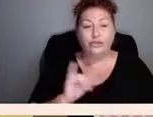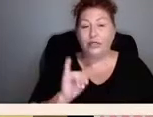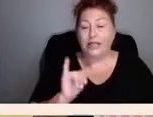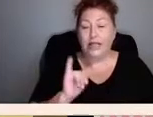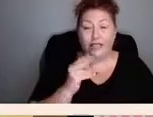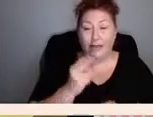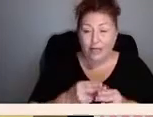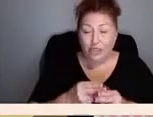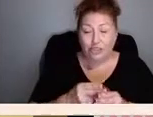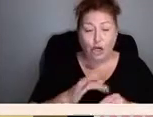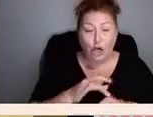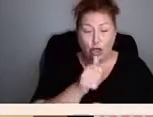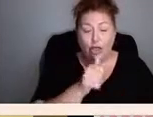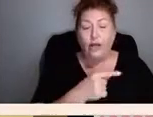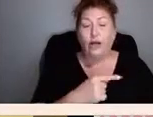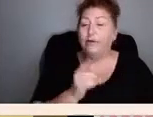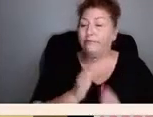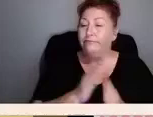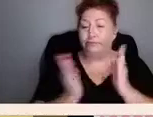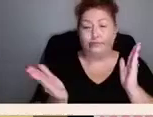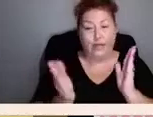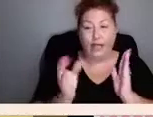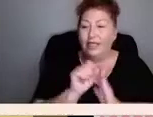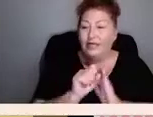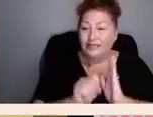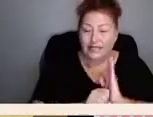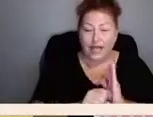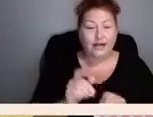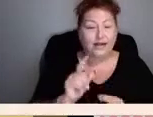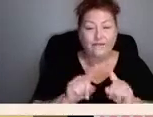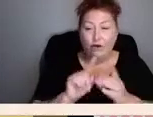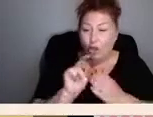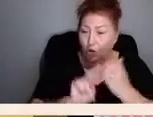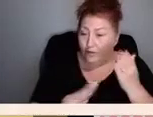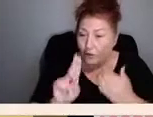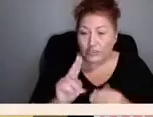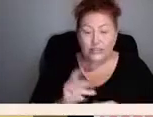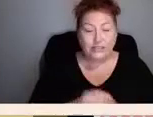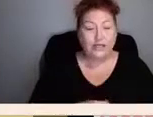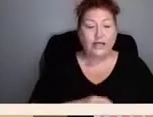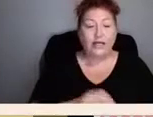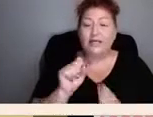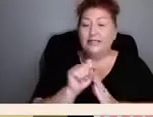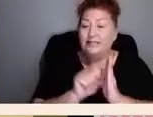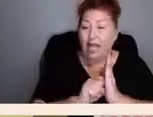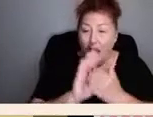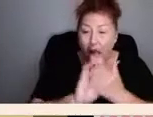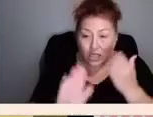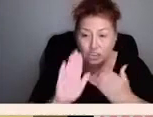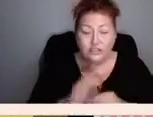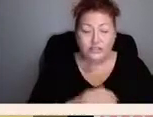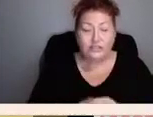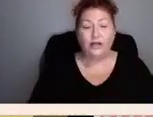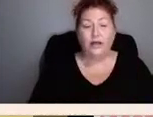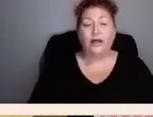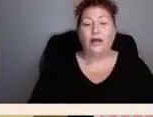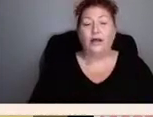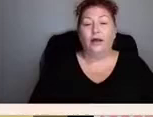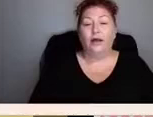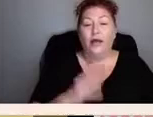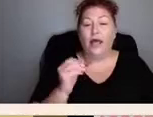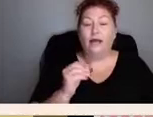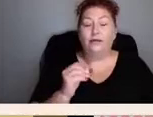mentioned earlier, across the state that are universities, that are state colleges, and that